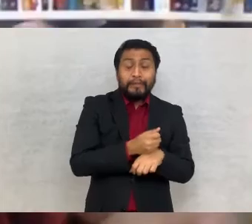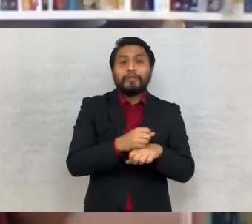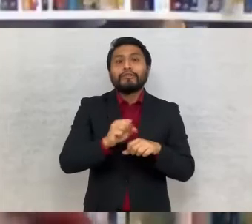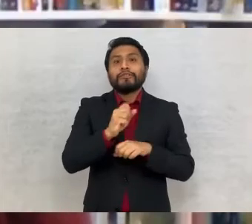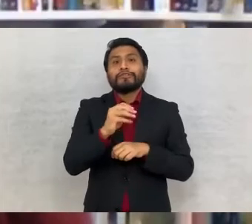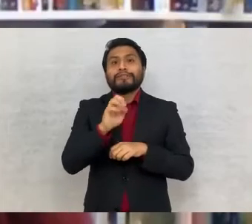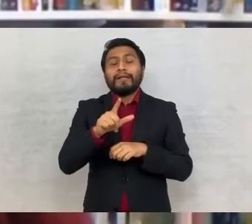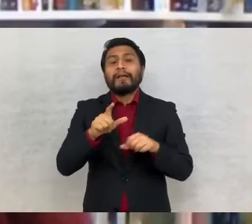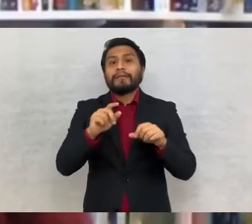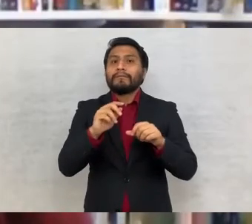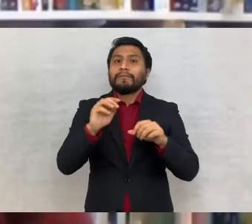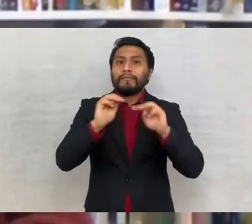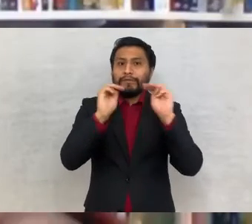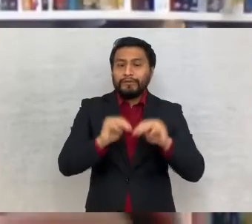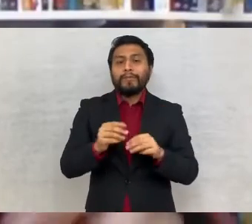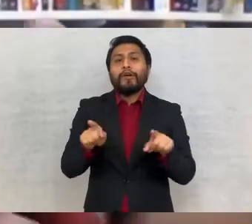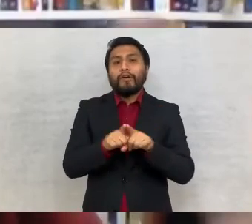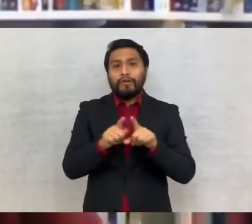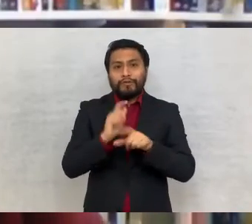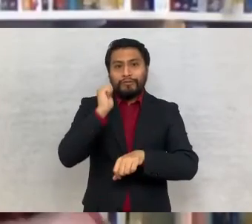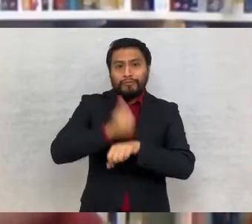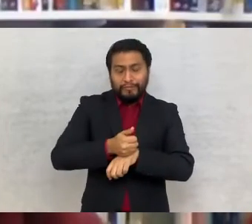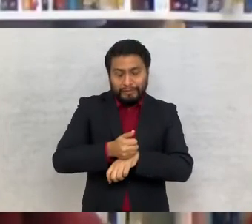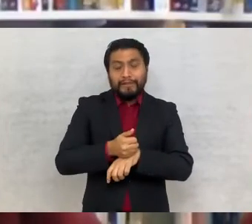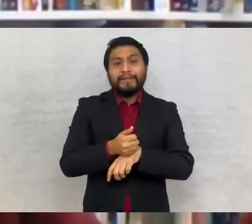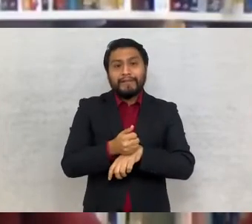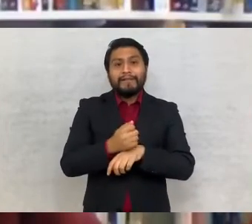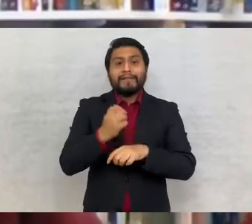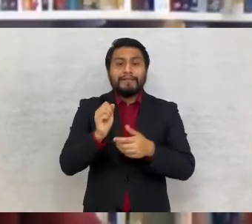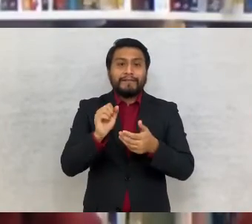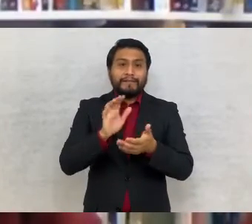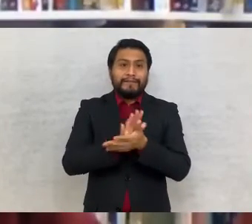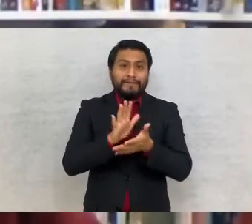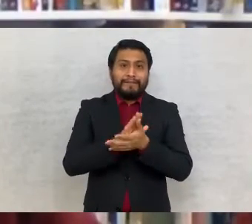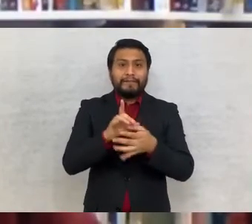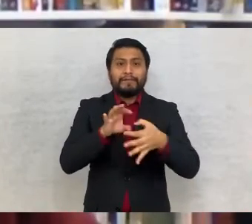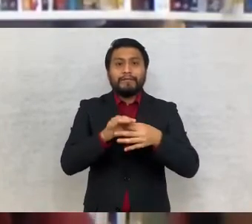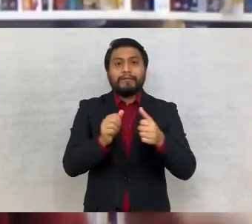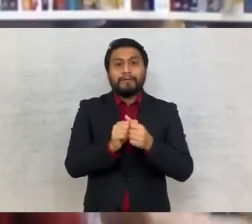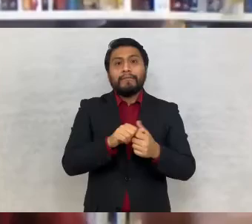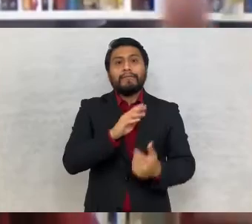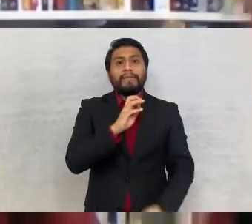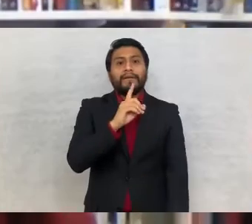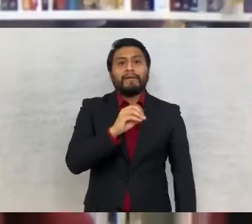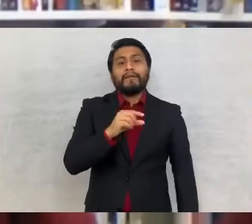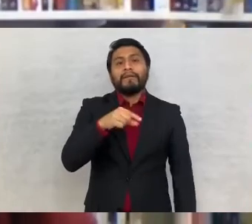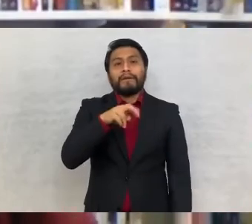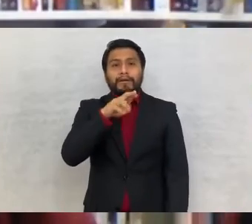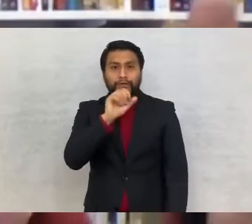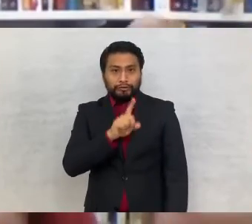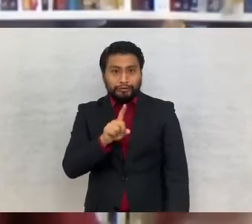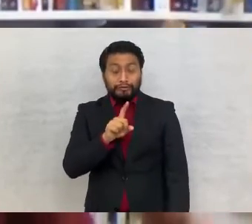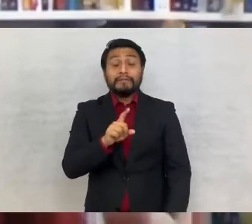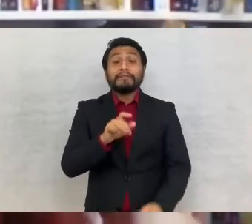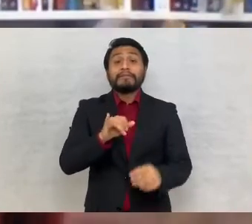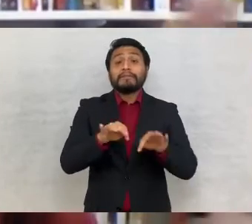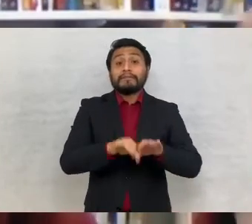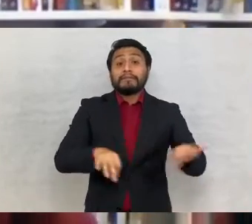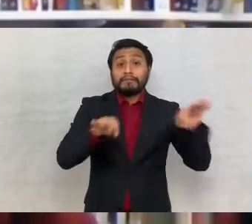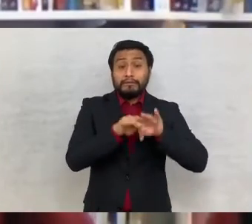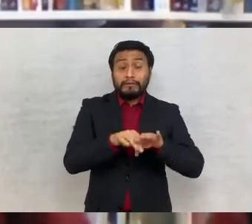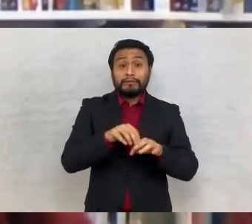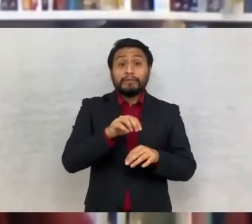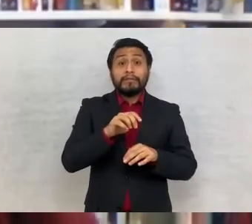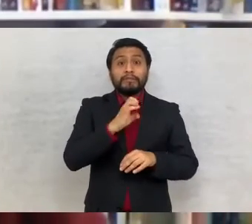based mainly on Pende, as well as a neo-Lamarckian framework that relies on improvement produced by the effect